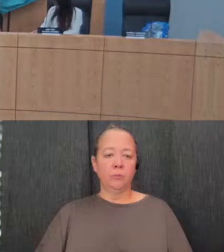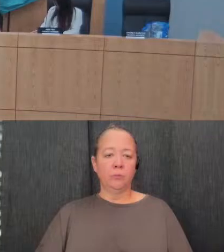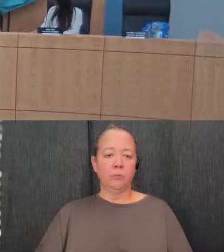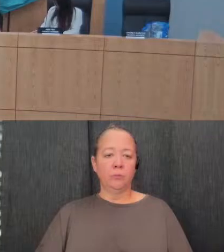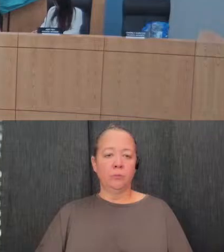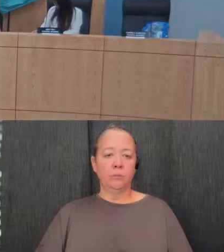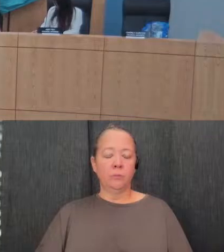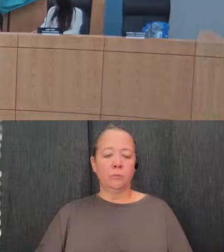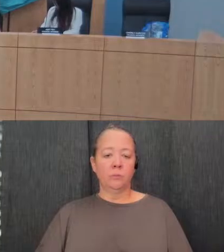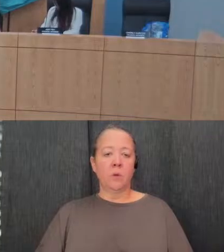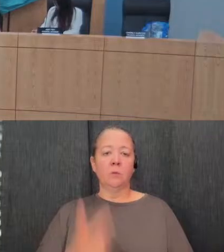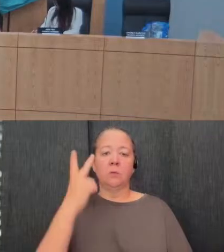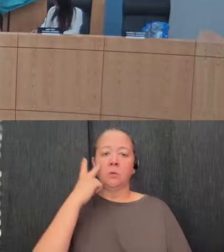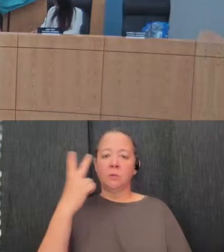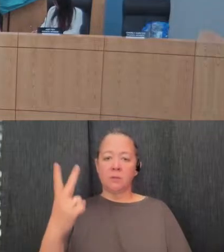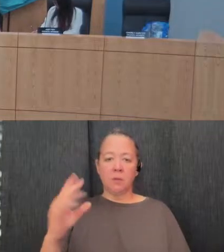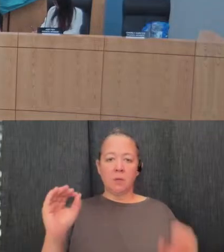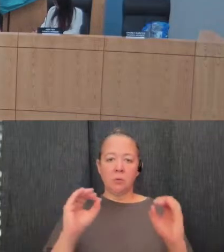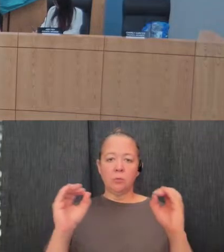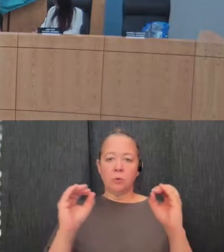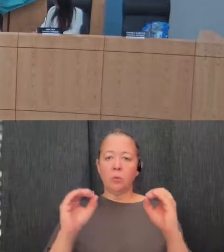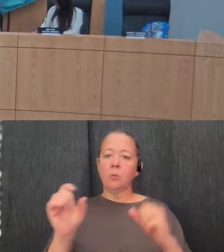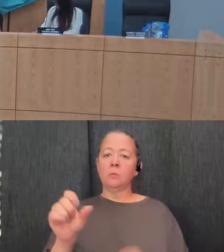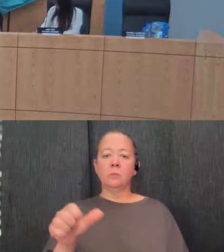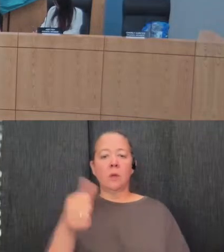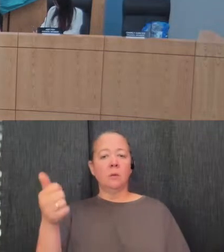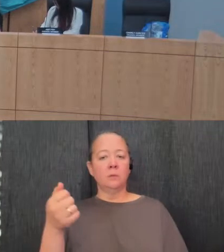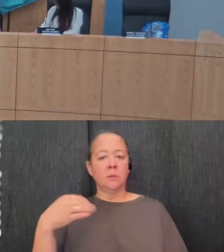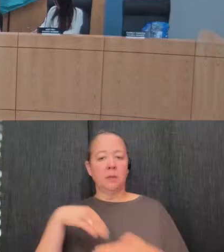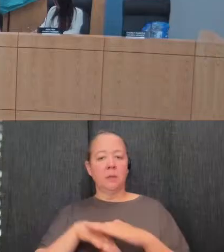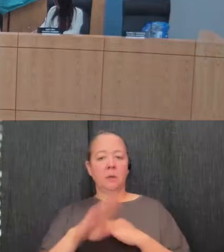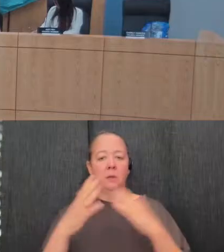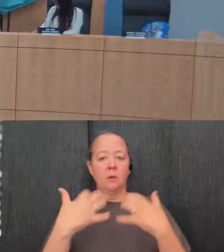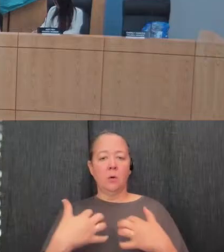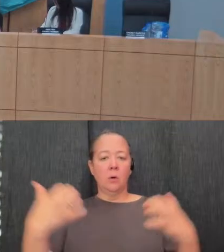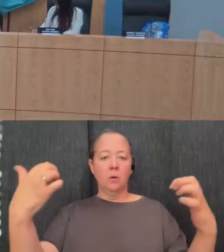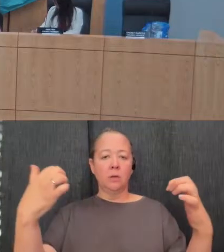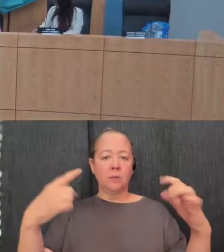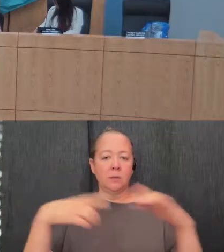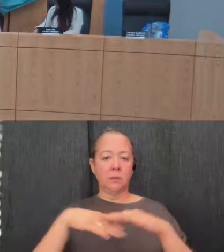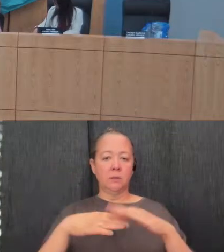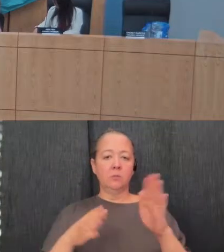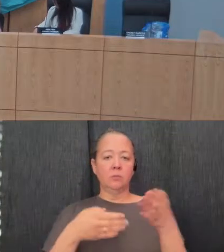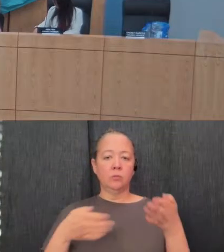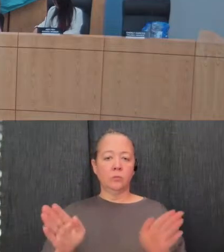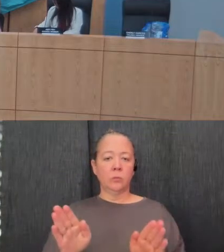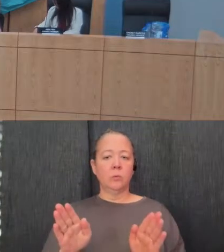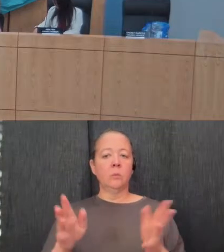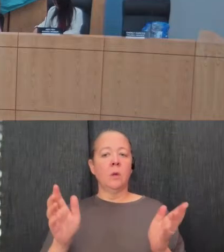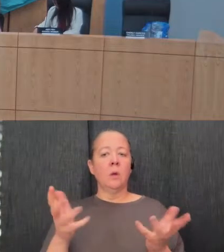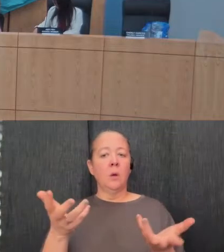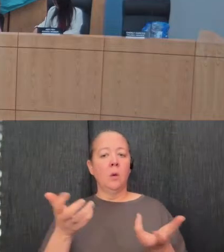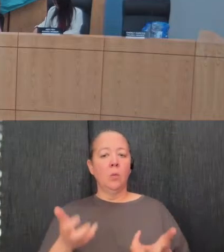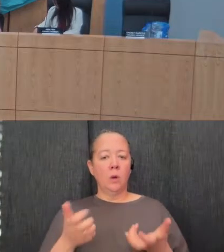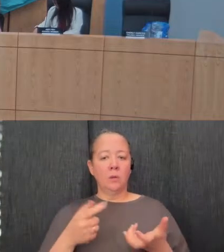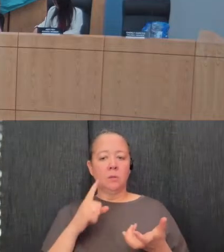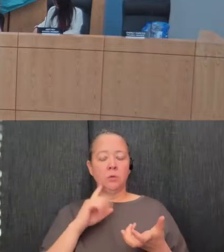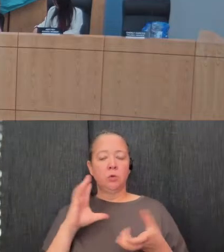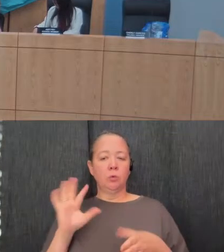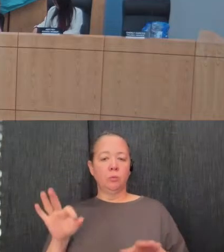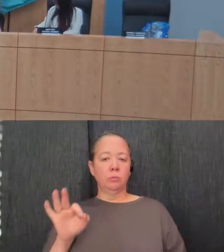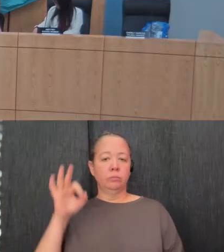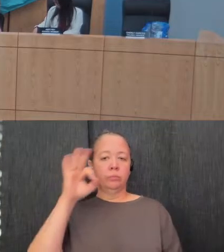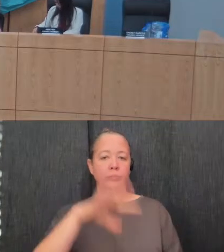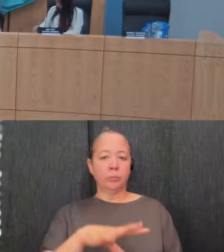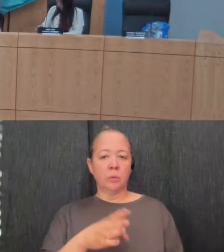So seeing no one else in the audience desiring to make any public contributions, council,